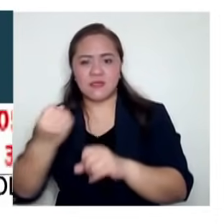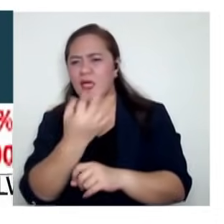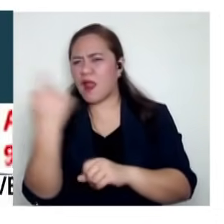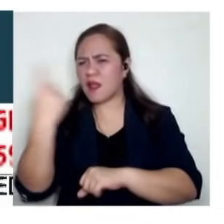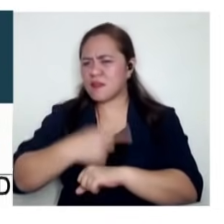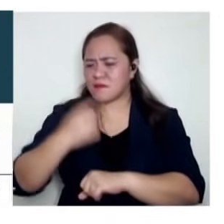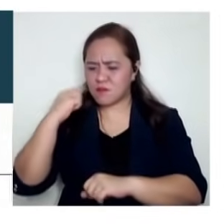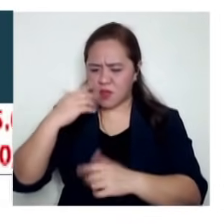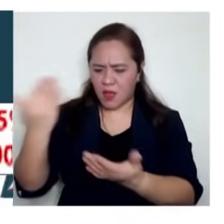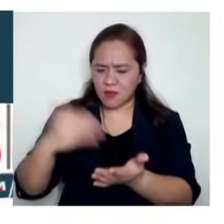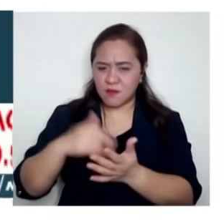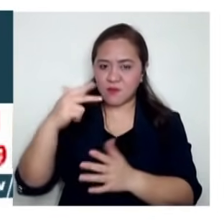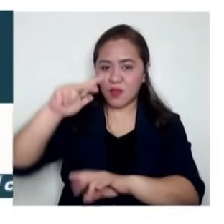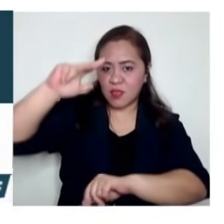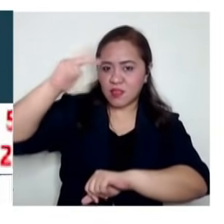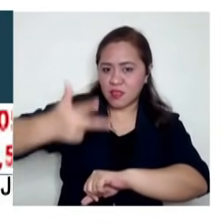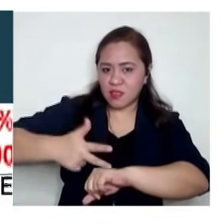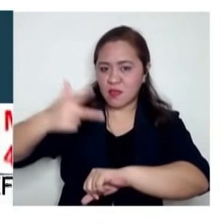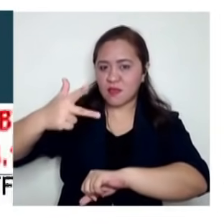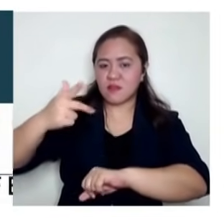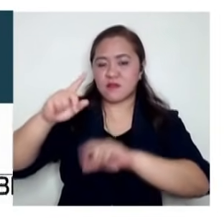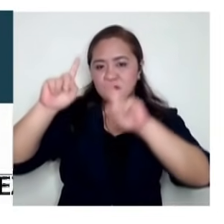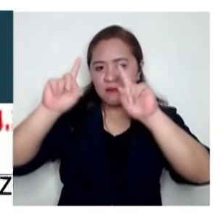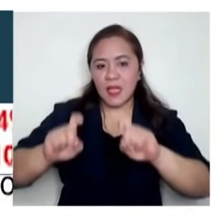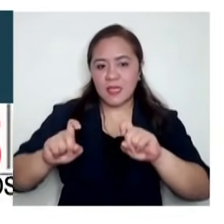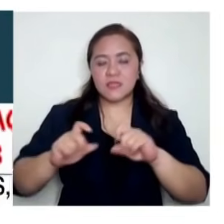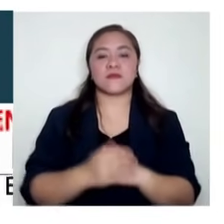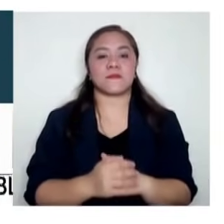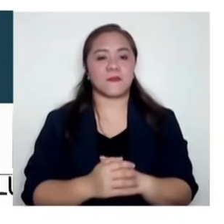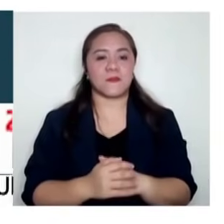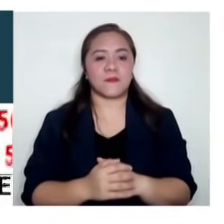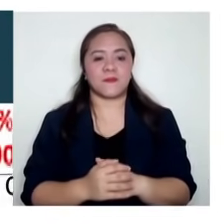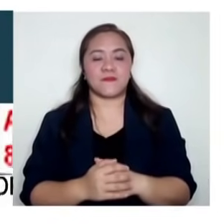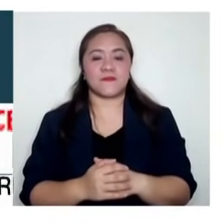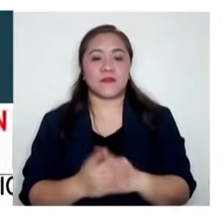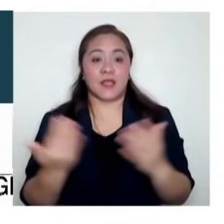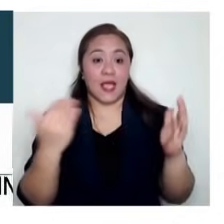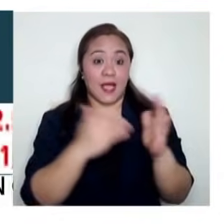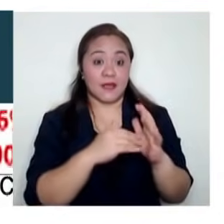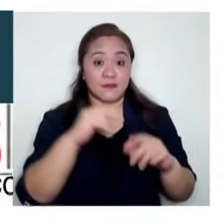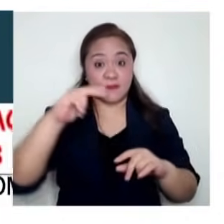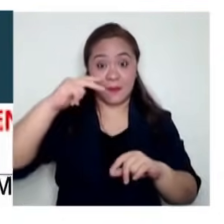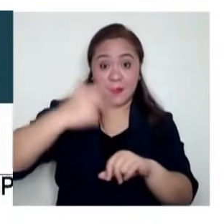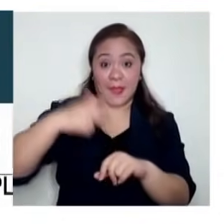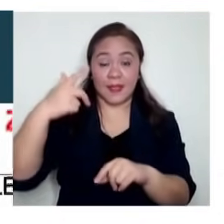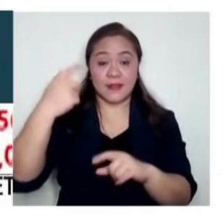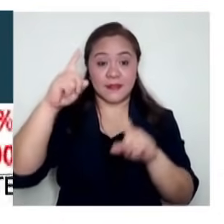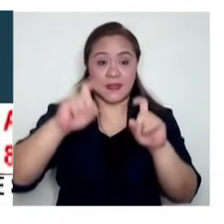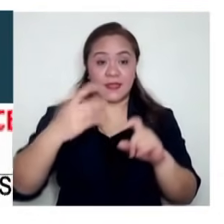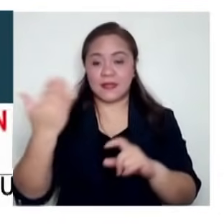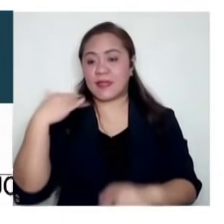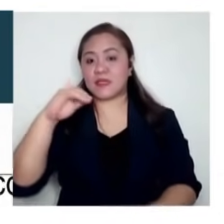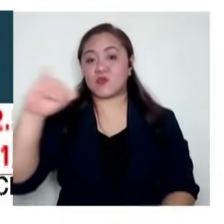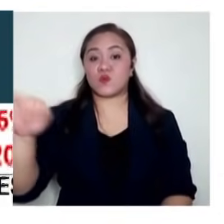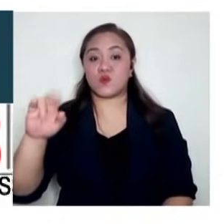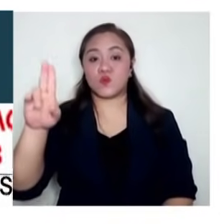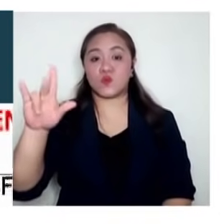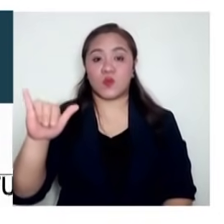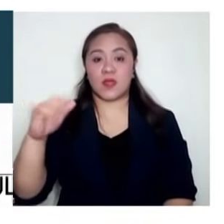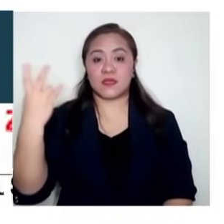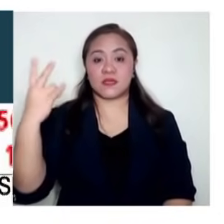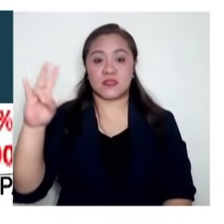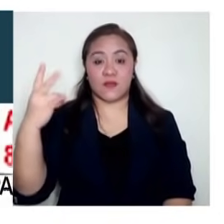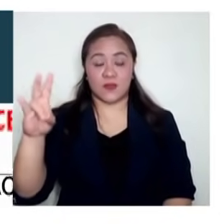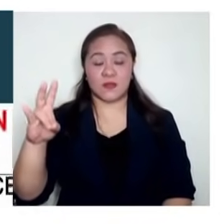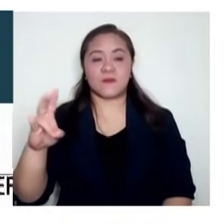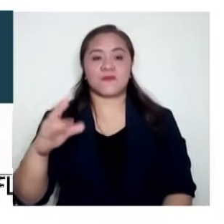well, we had the third test or this retesting among these Delta variant cases on July 17. So some of